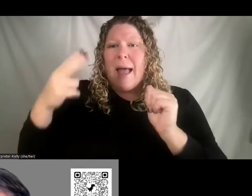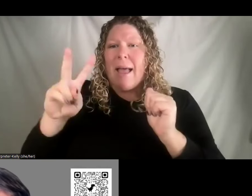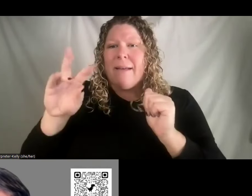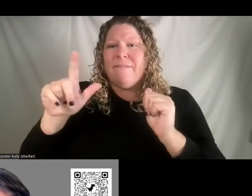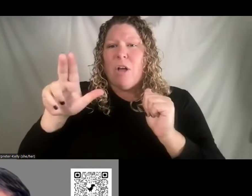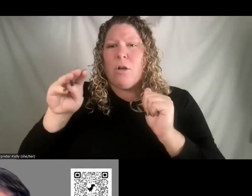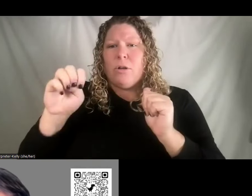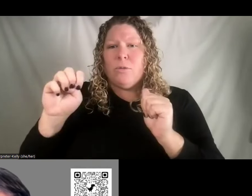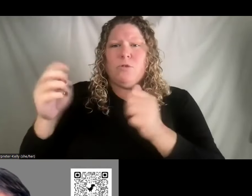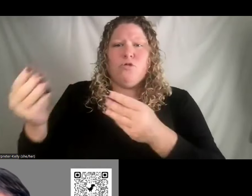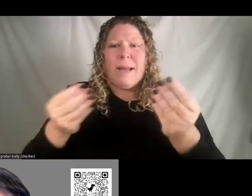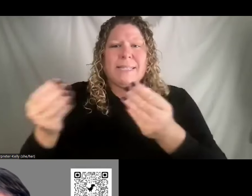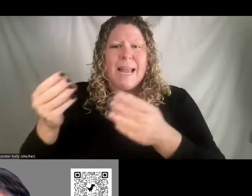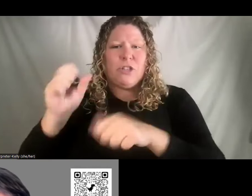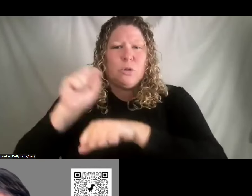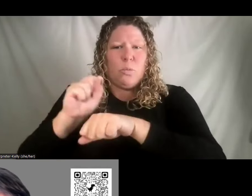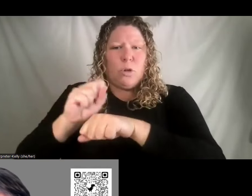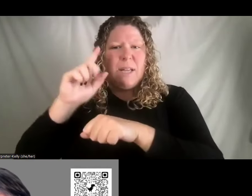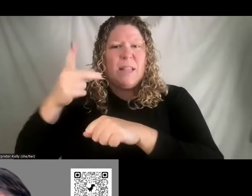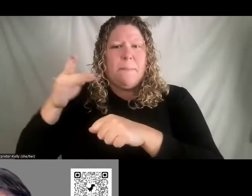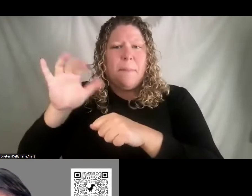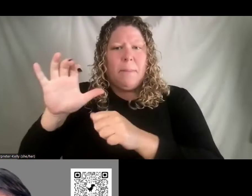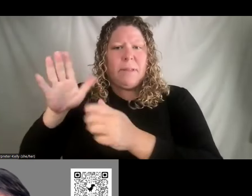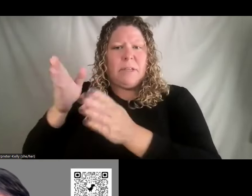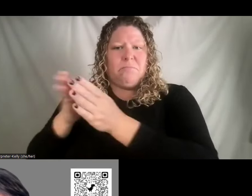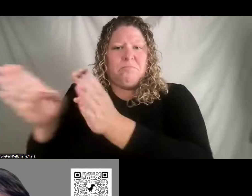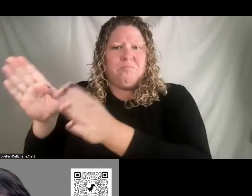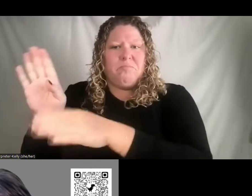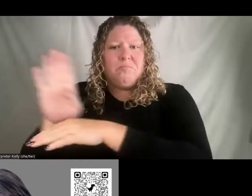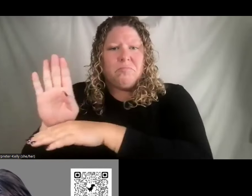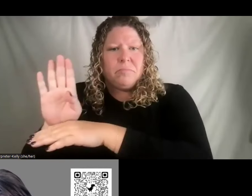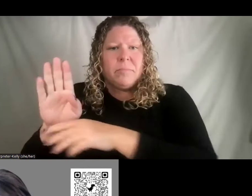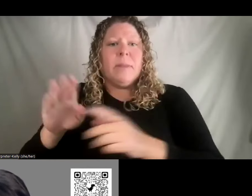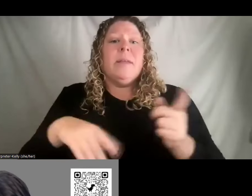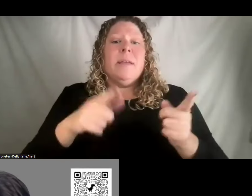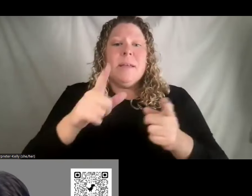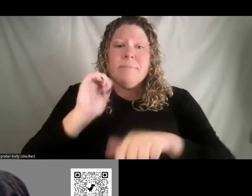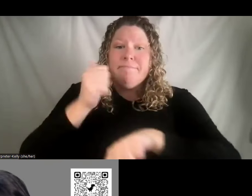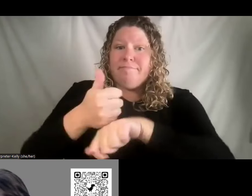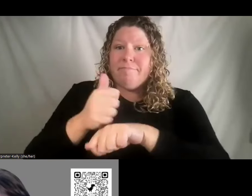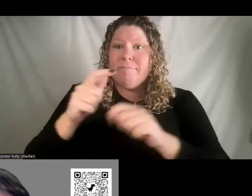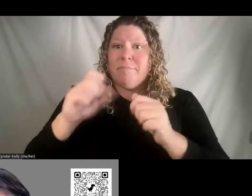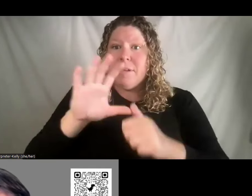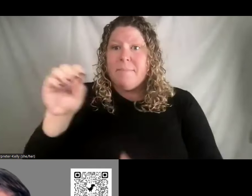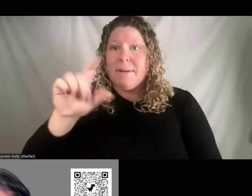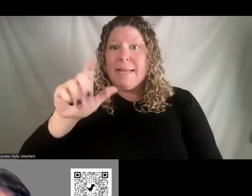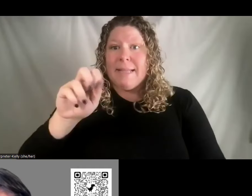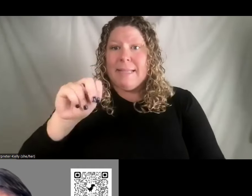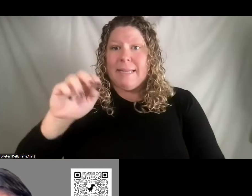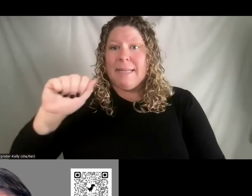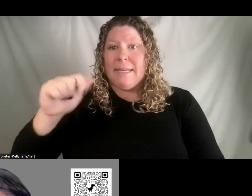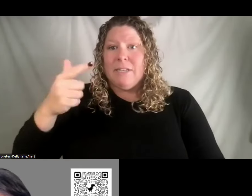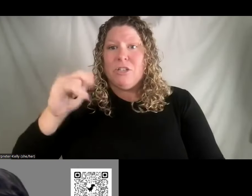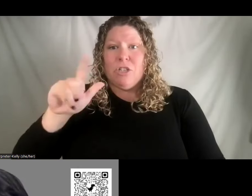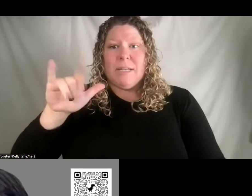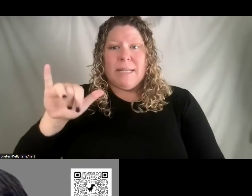sector. As a public servant and founder of Lean Agility, Inc., he has reduced wait times by up